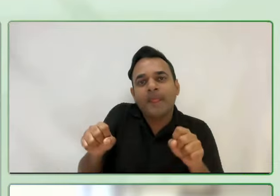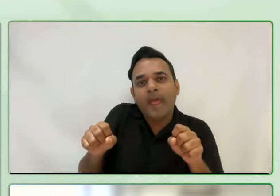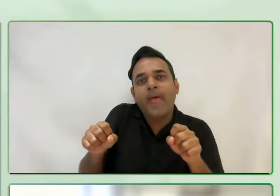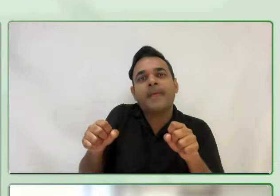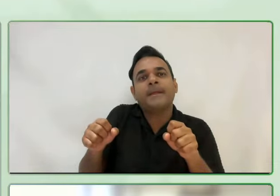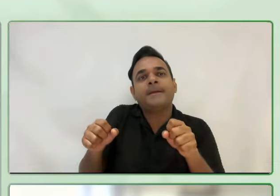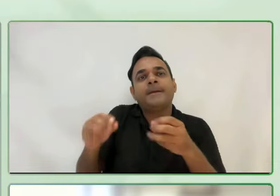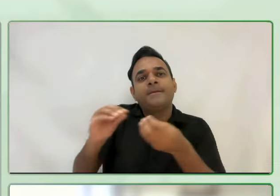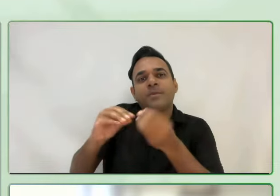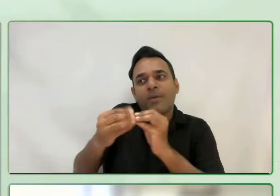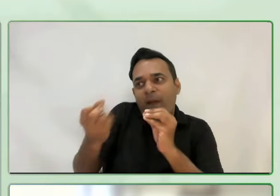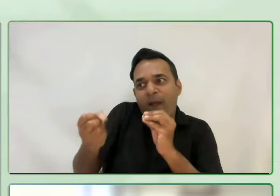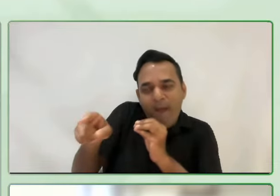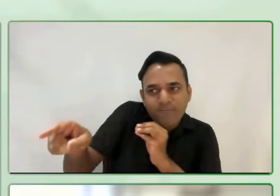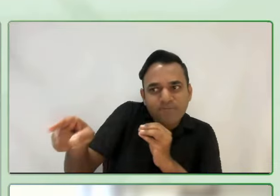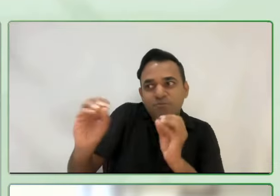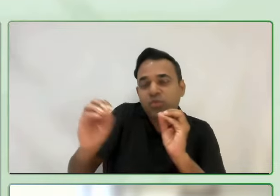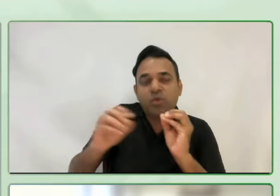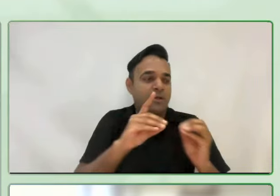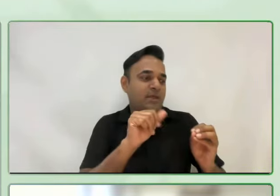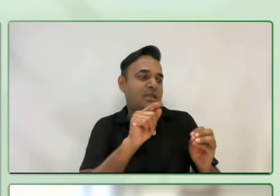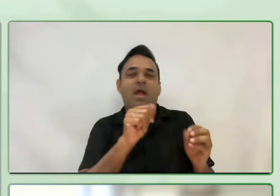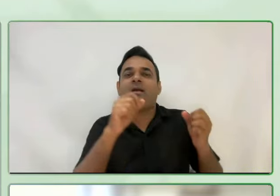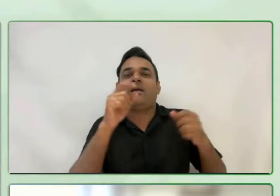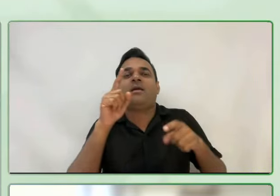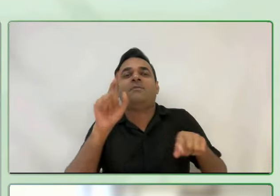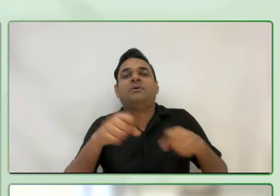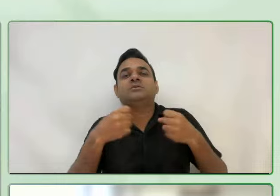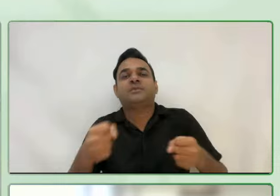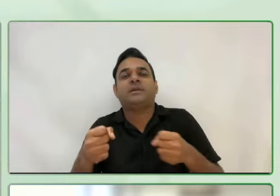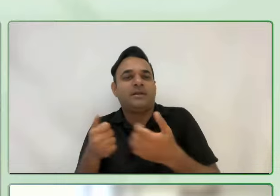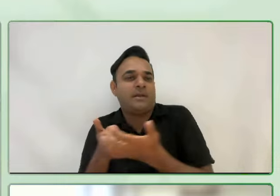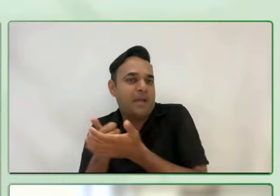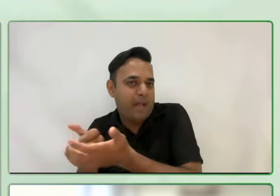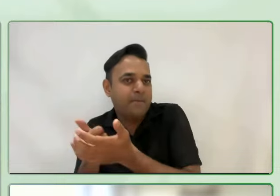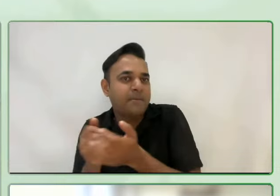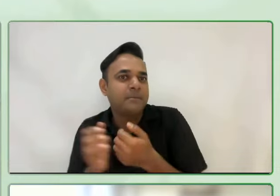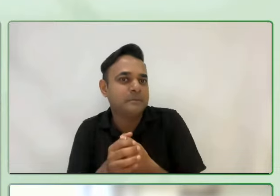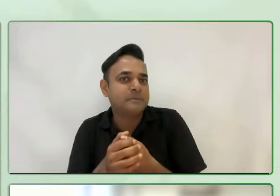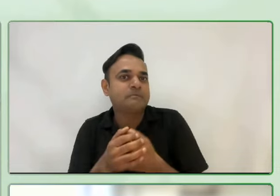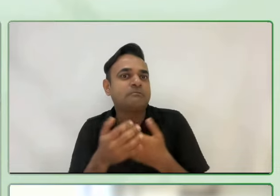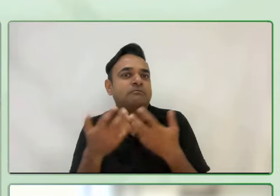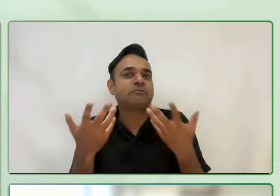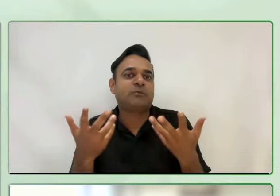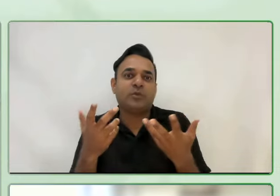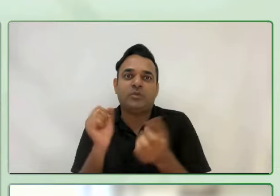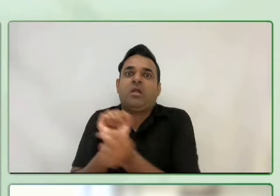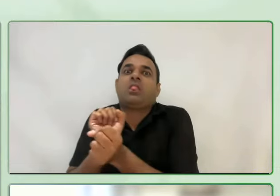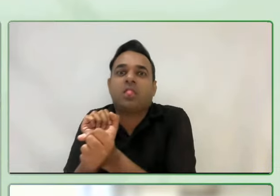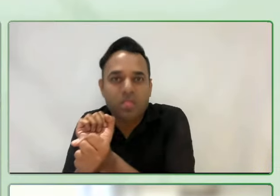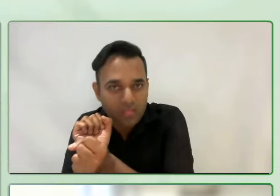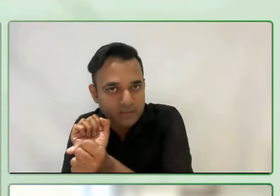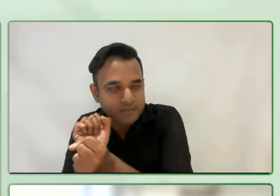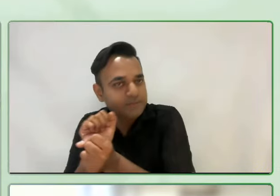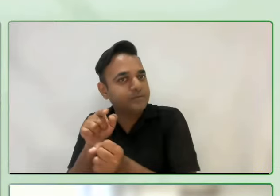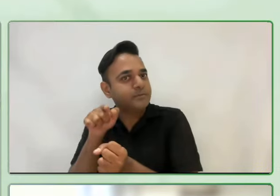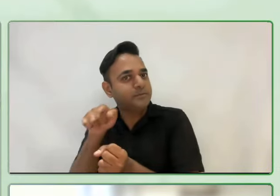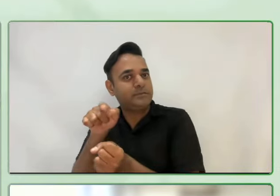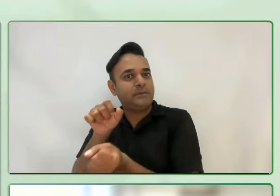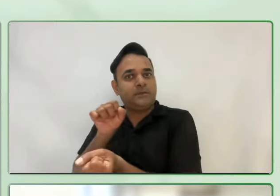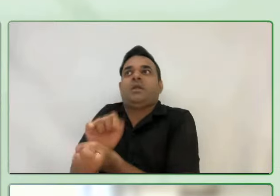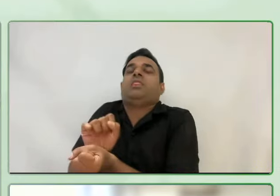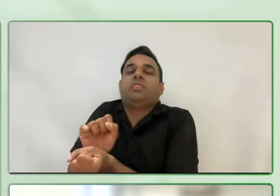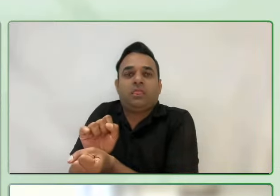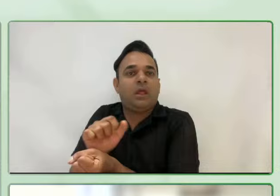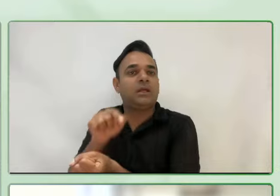when you're talking to senior players, what kind of insights into your world as employees do